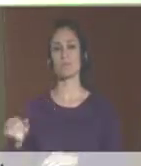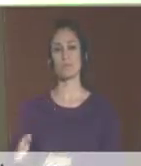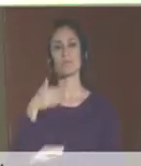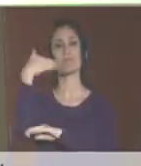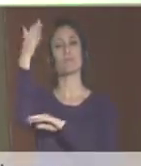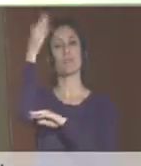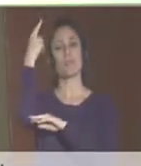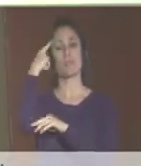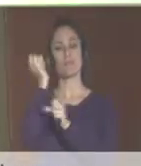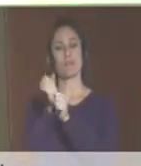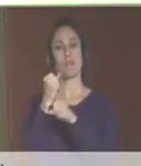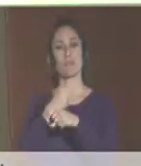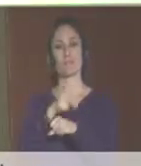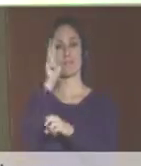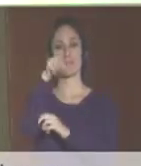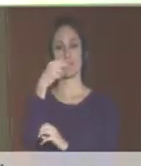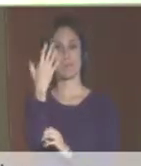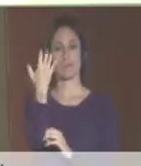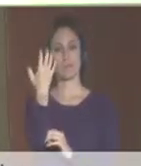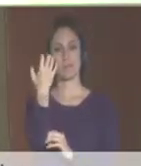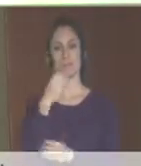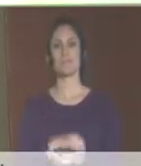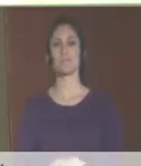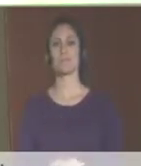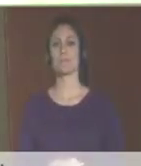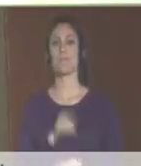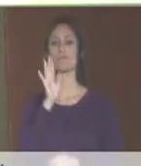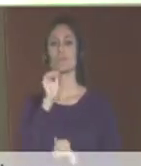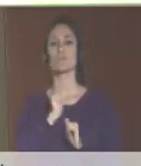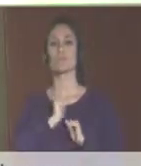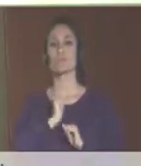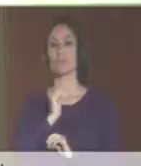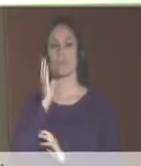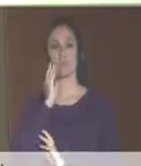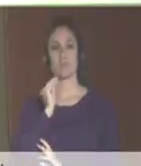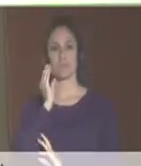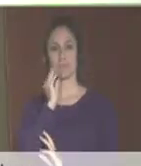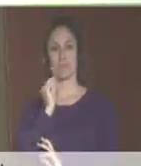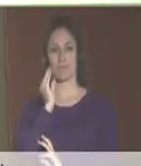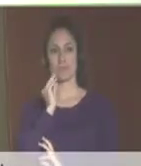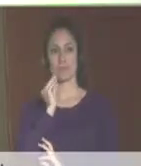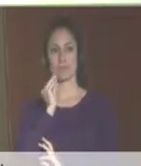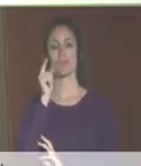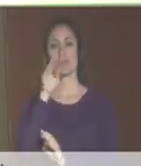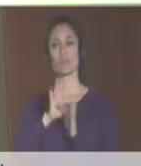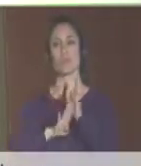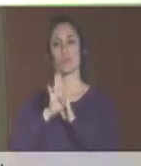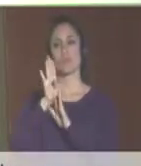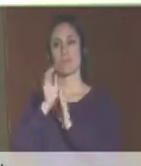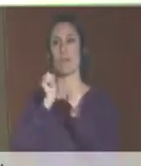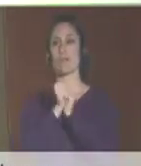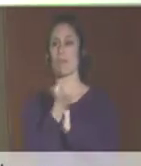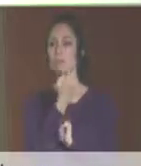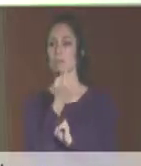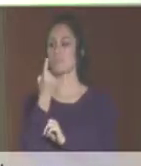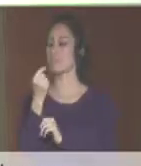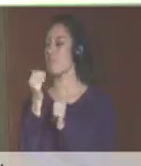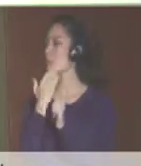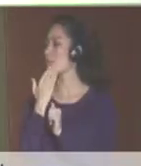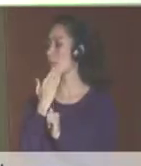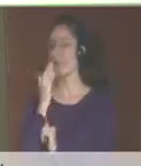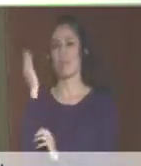you as mayors think we must include within the 2015 framework of action from your experience and from